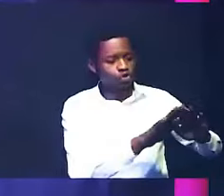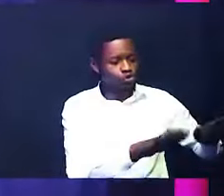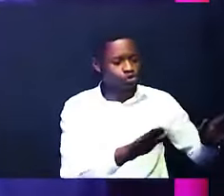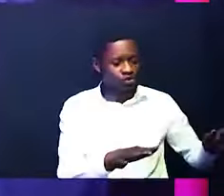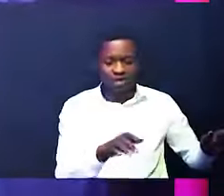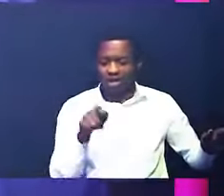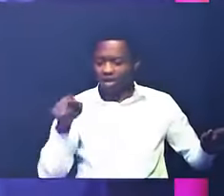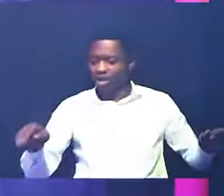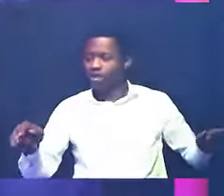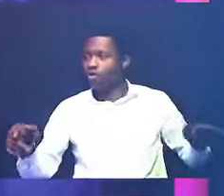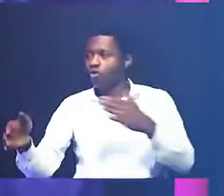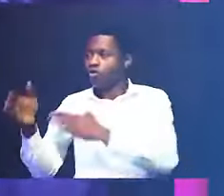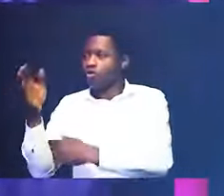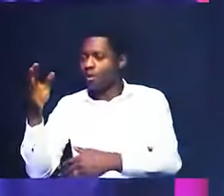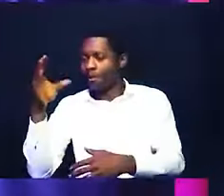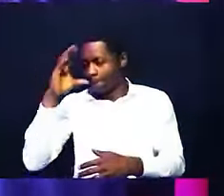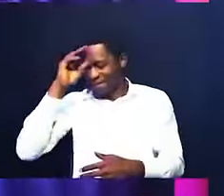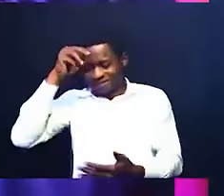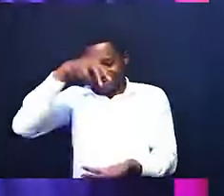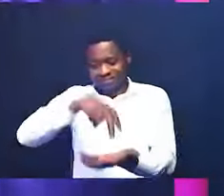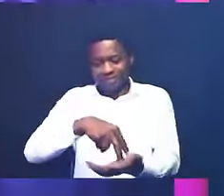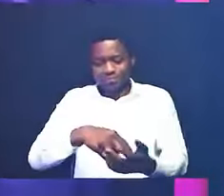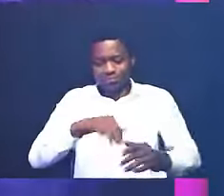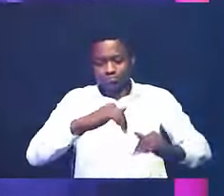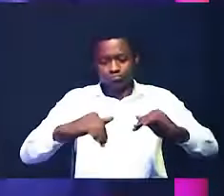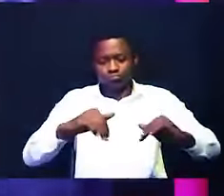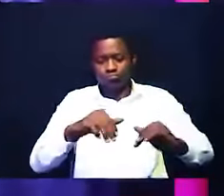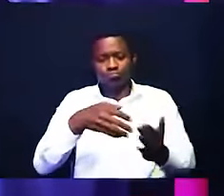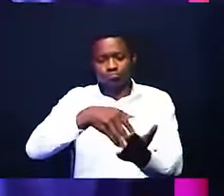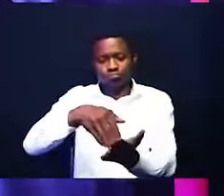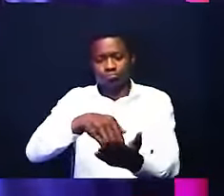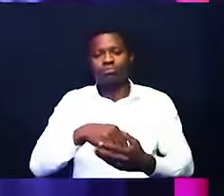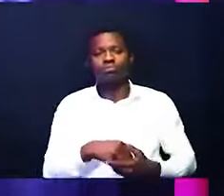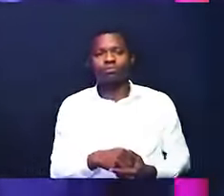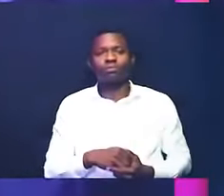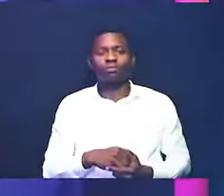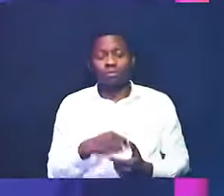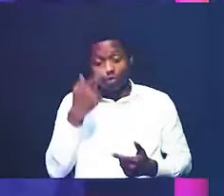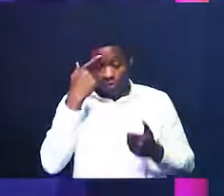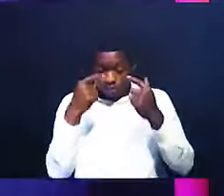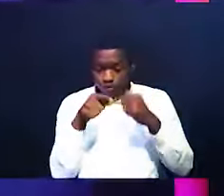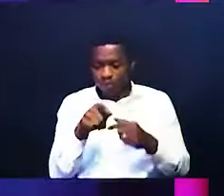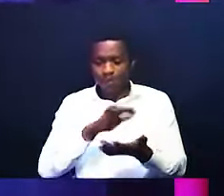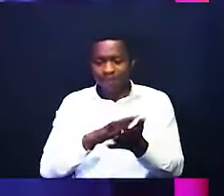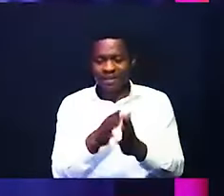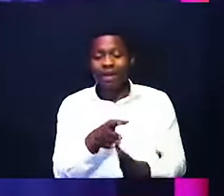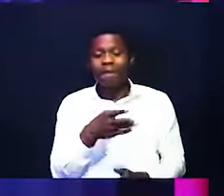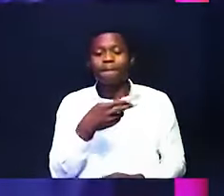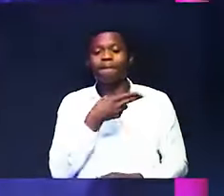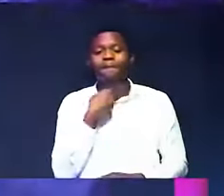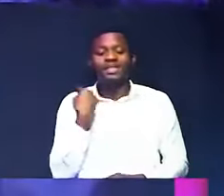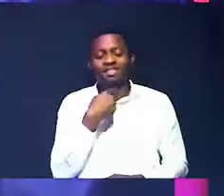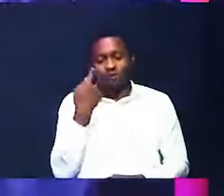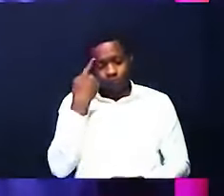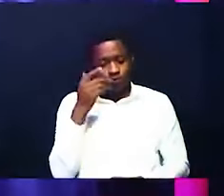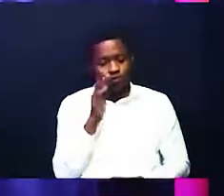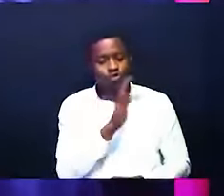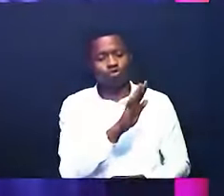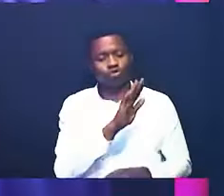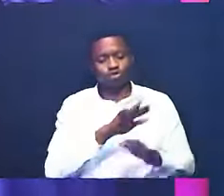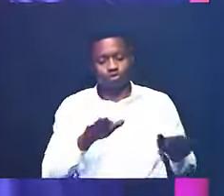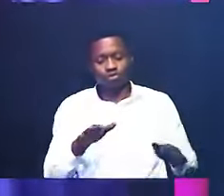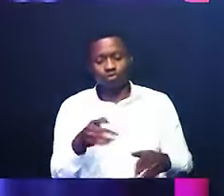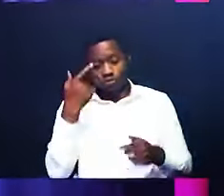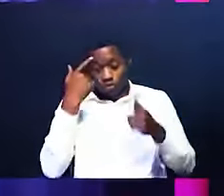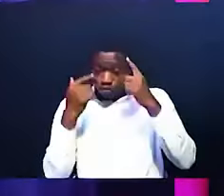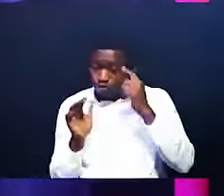priest. Ye chirenie na oye won sofo. Because his home was a house of God. It sounds say na ni fie e ye urade